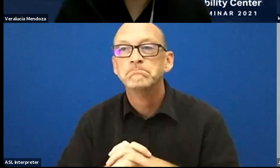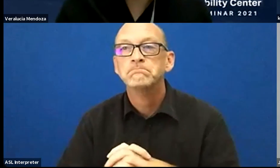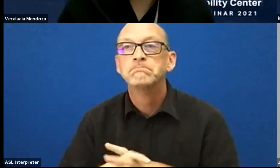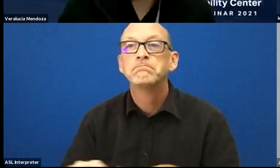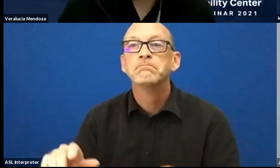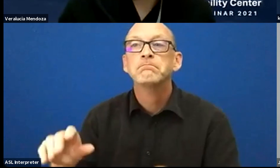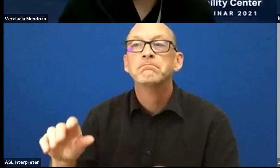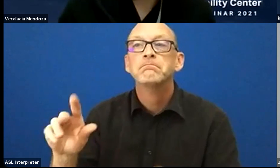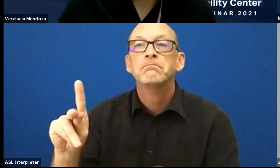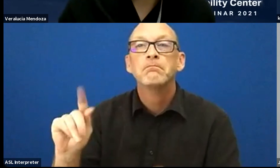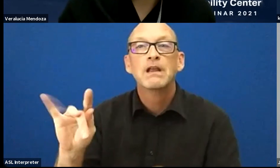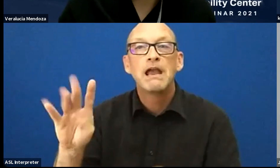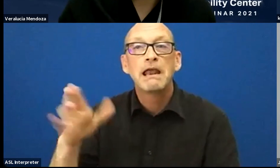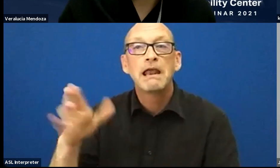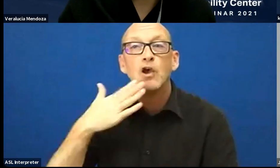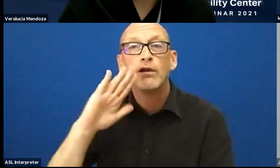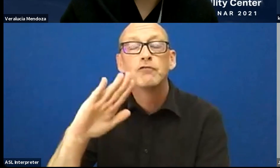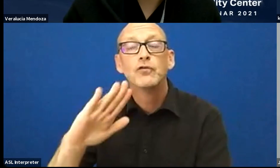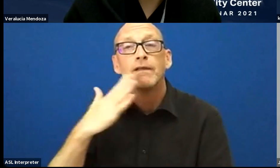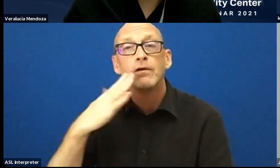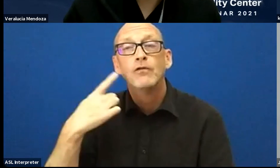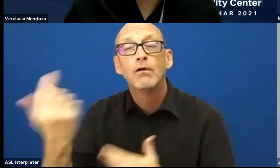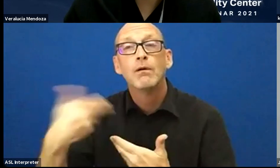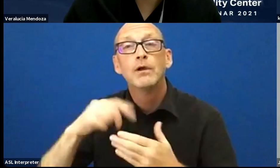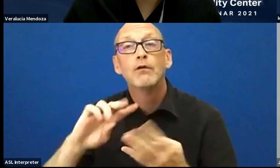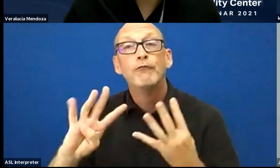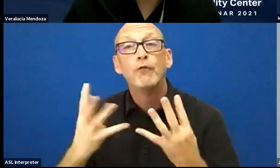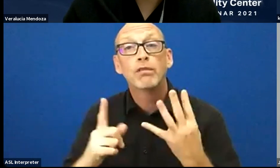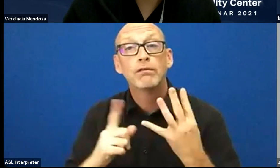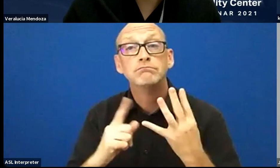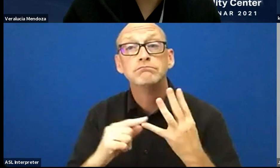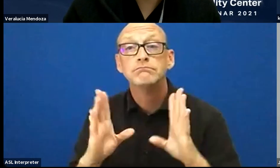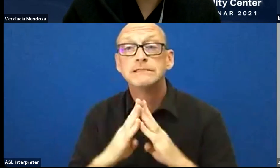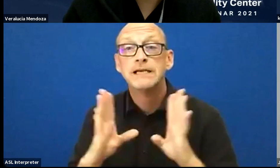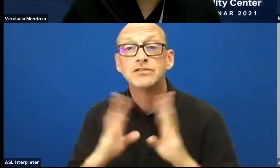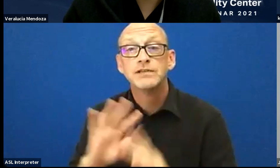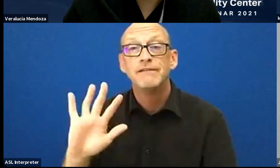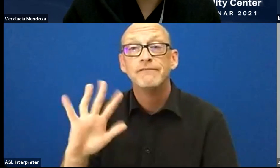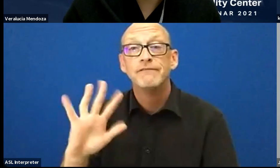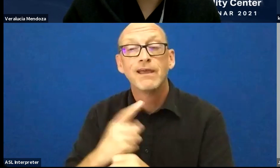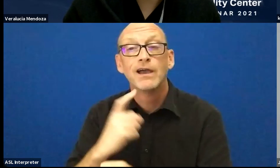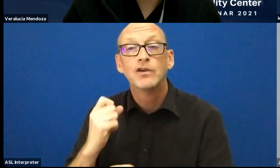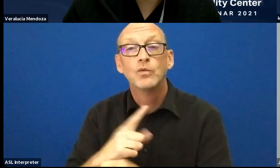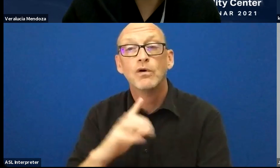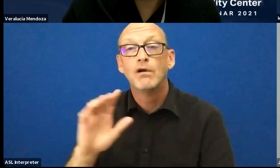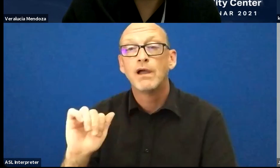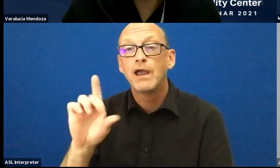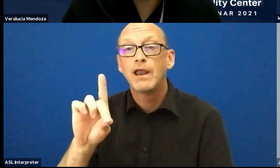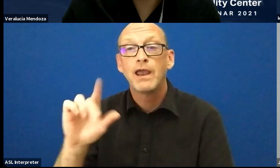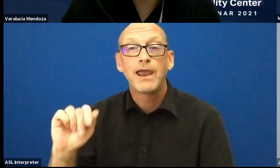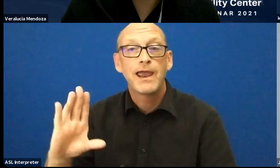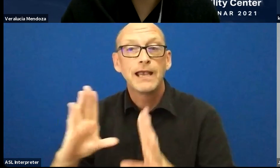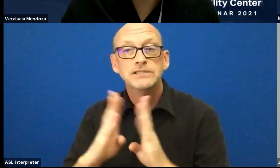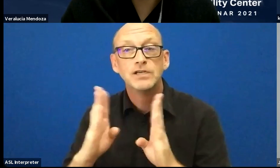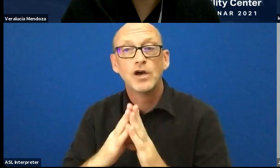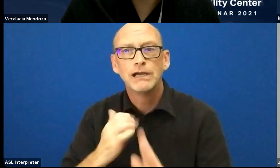Good afternoon, everybody, and thank you for coming to our fourth session of our fifth annual ADA seminar. Sorry, we're a little